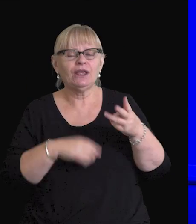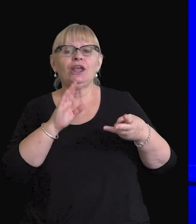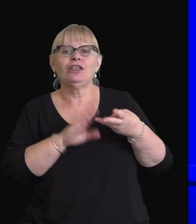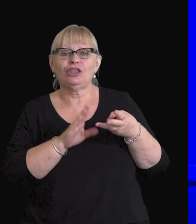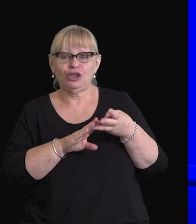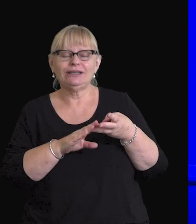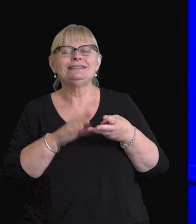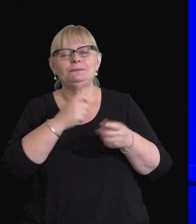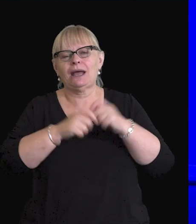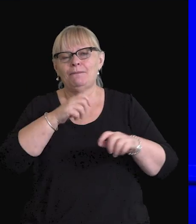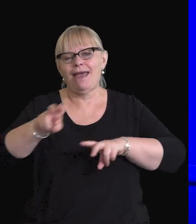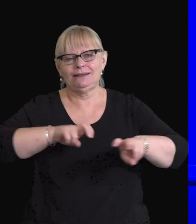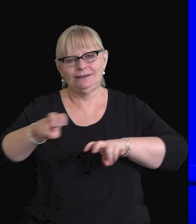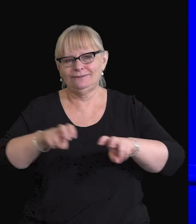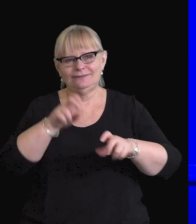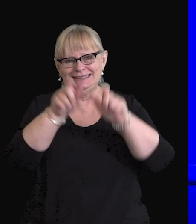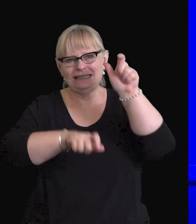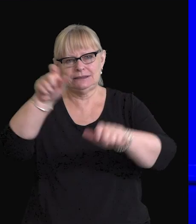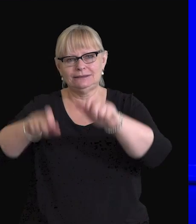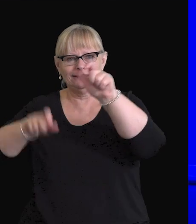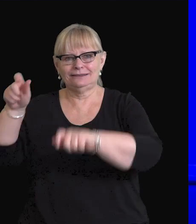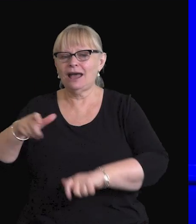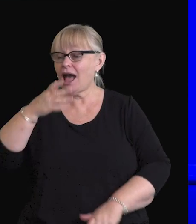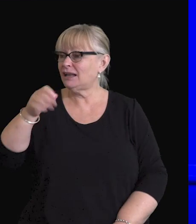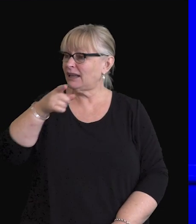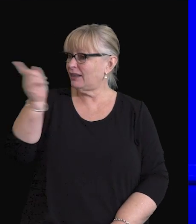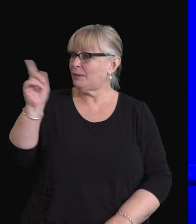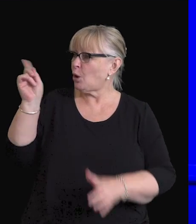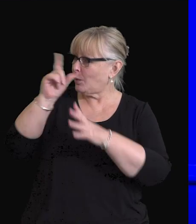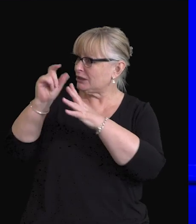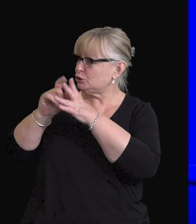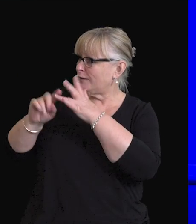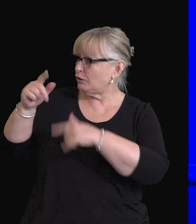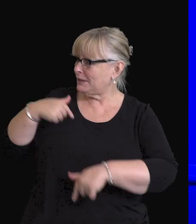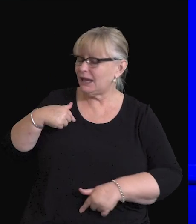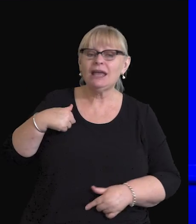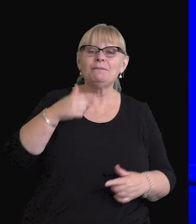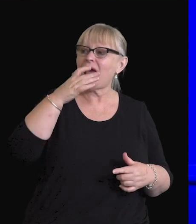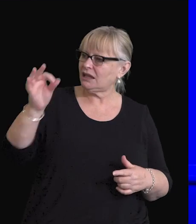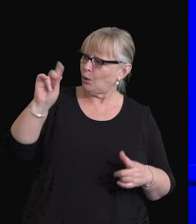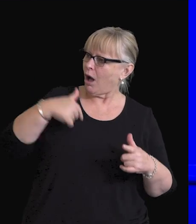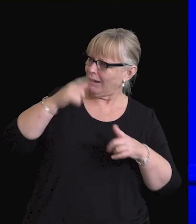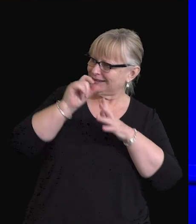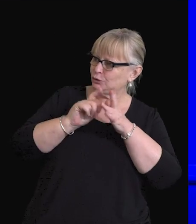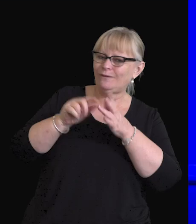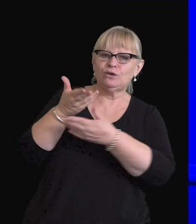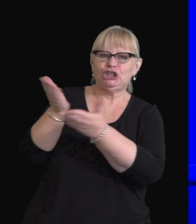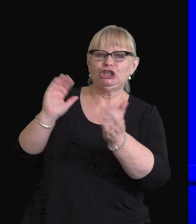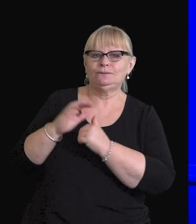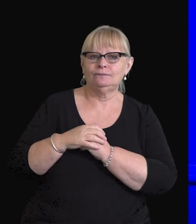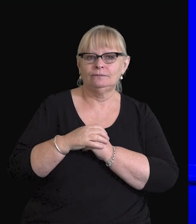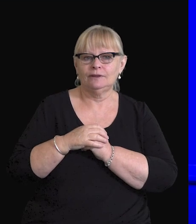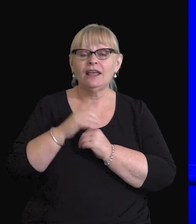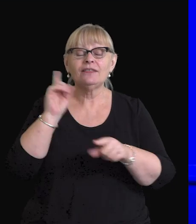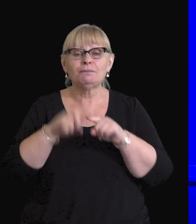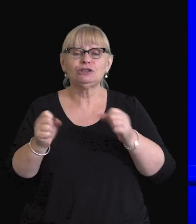we can do is to be active as citizens, asking not what our democracy can do for us, but what we can do for our democracy. The